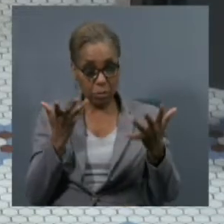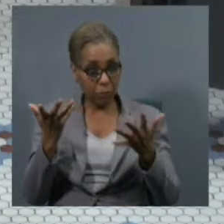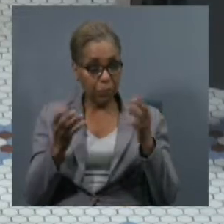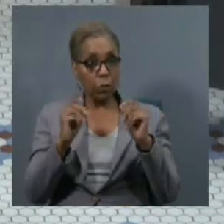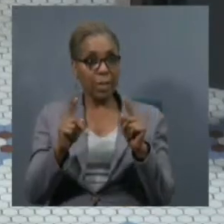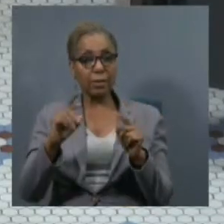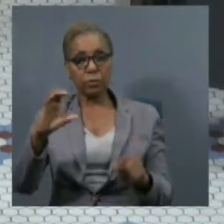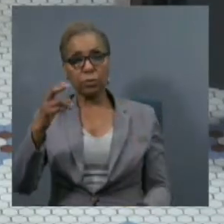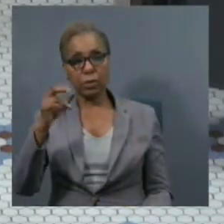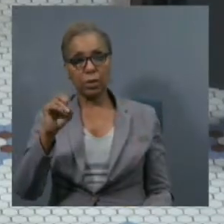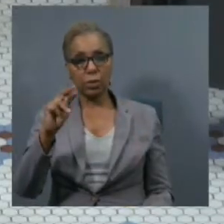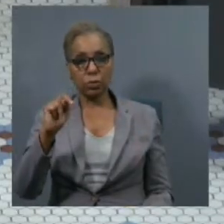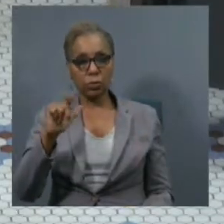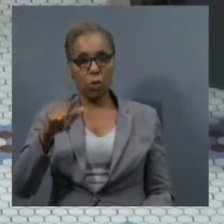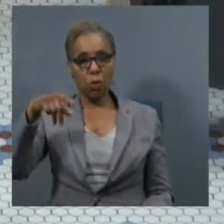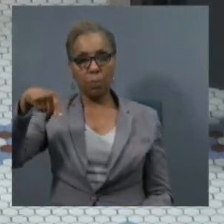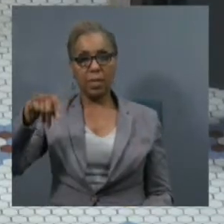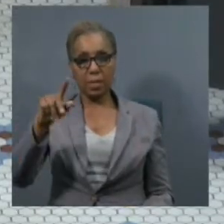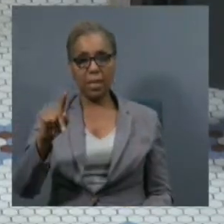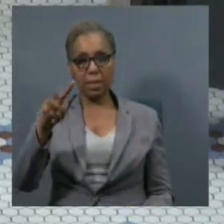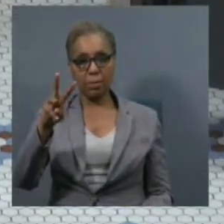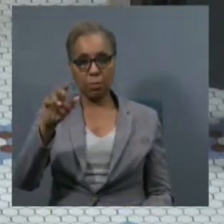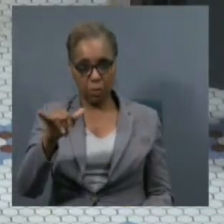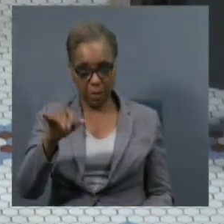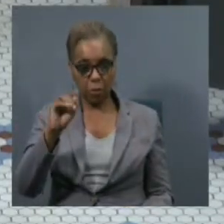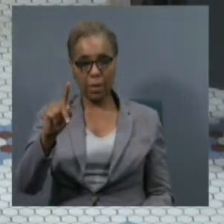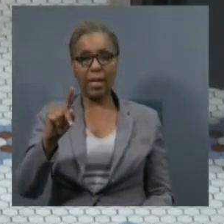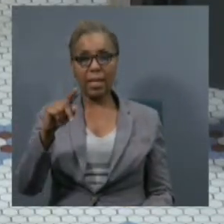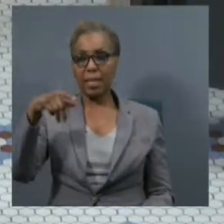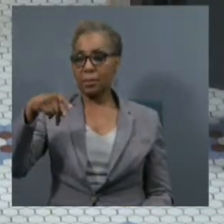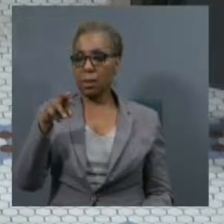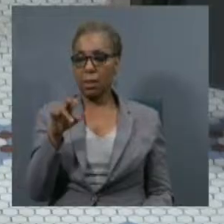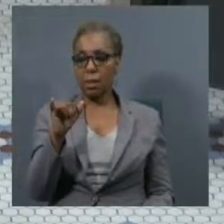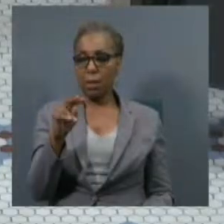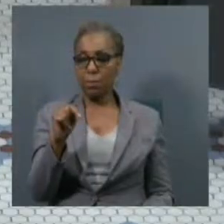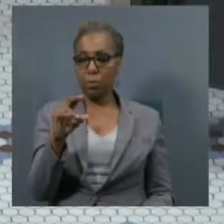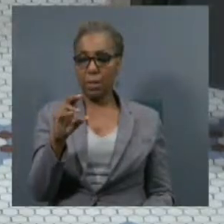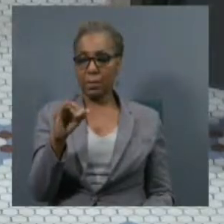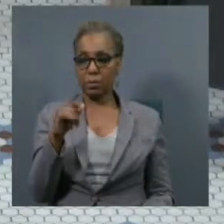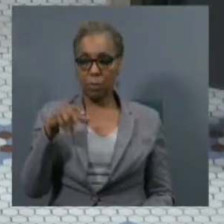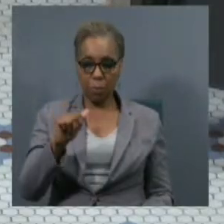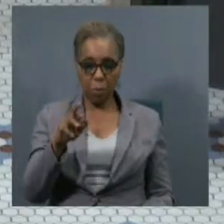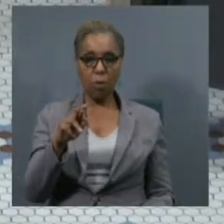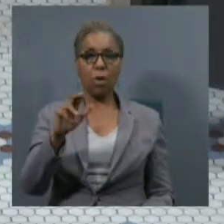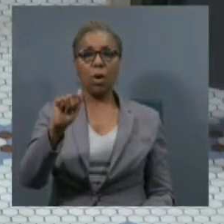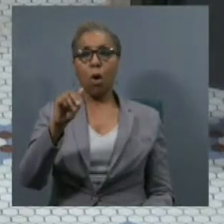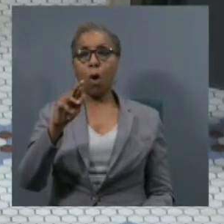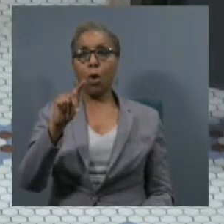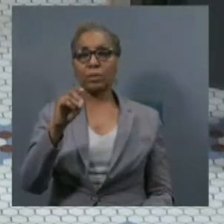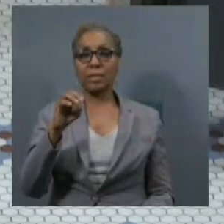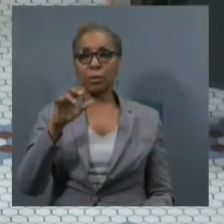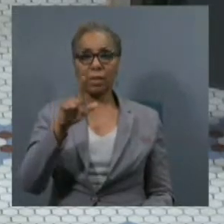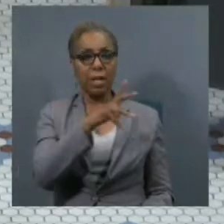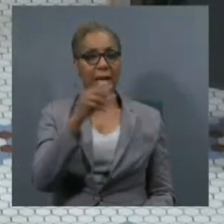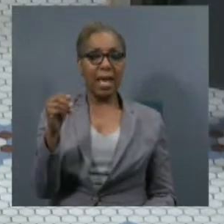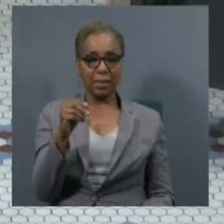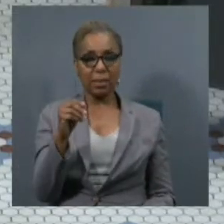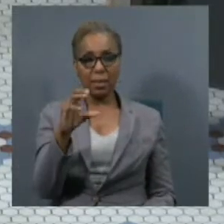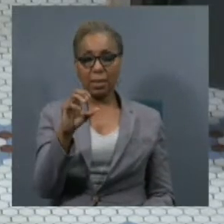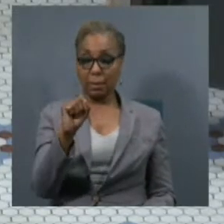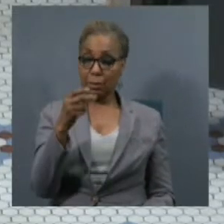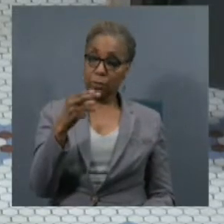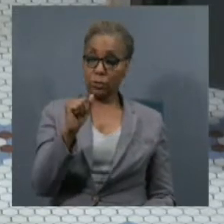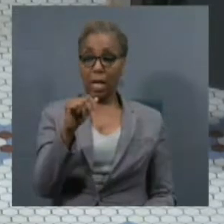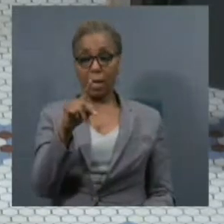so Chenal Parkway is a principal arterial, and then Shackleford is a minor arterial,